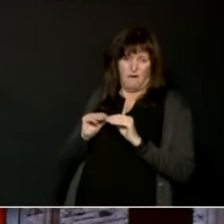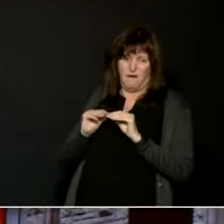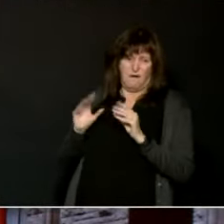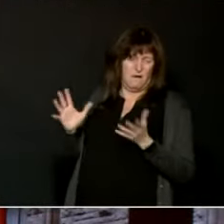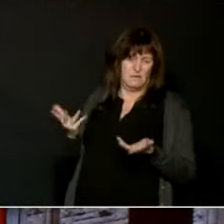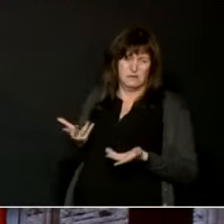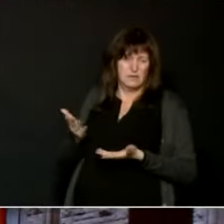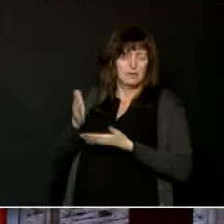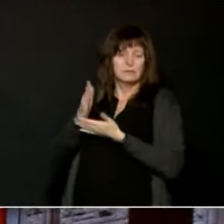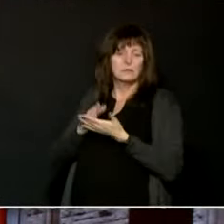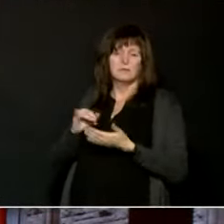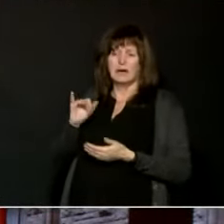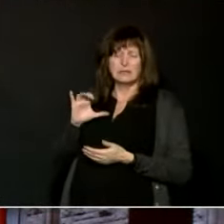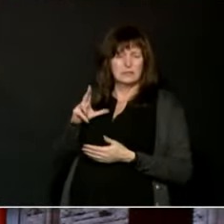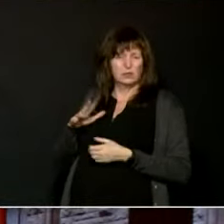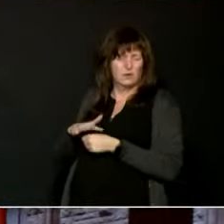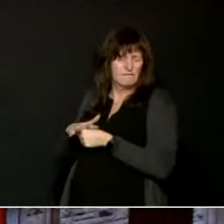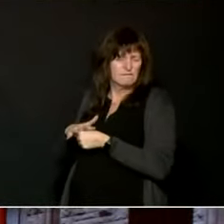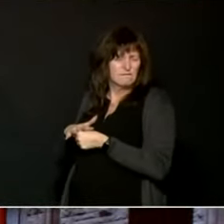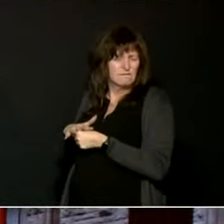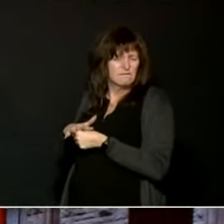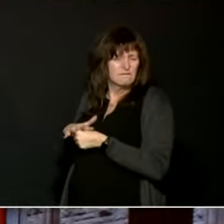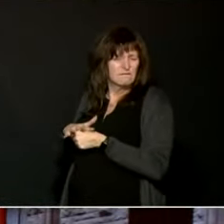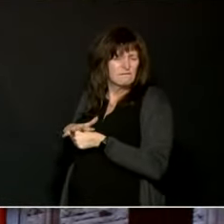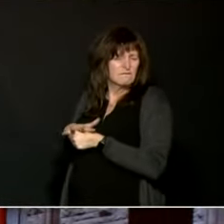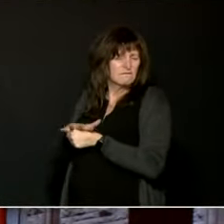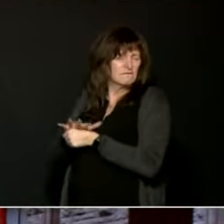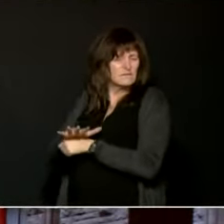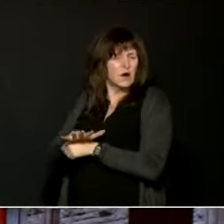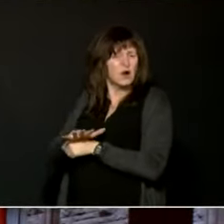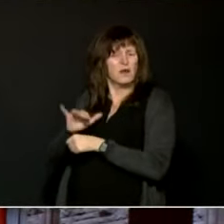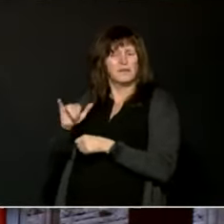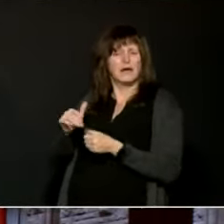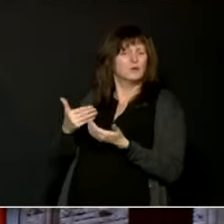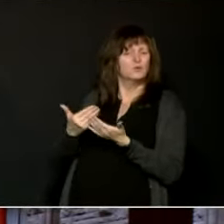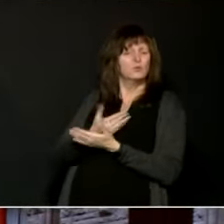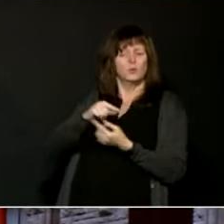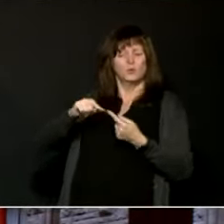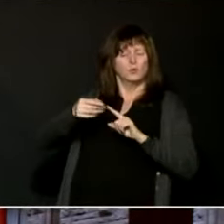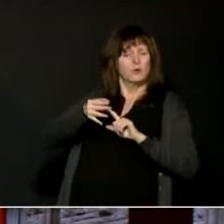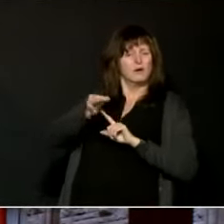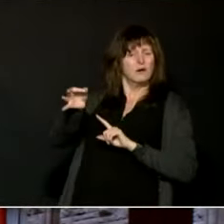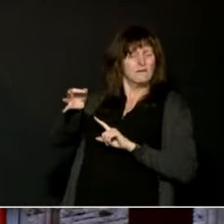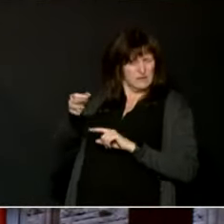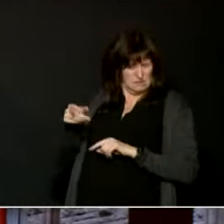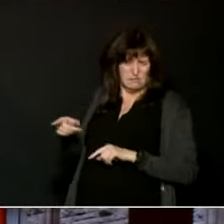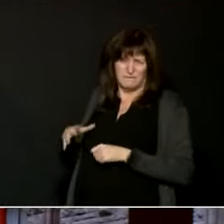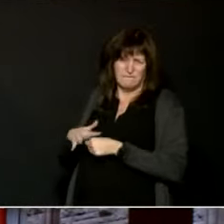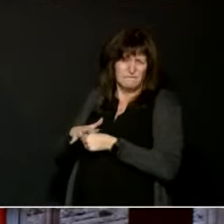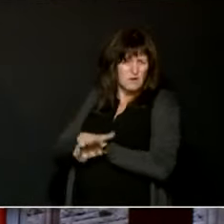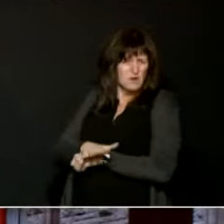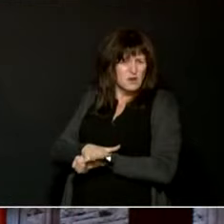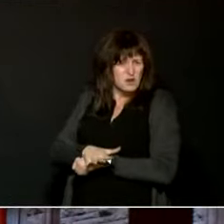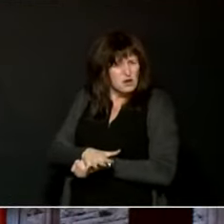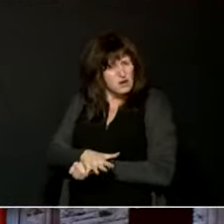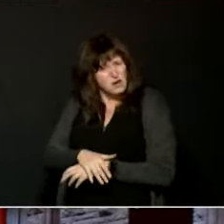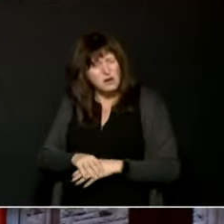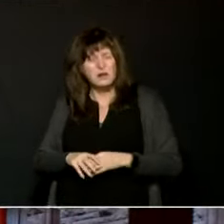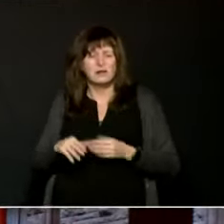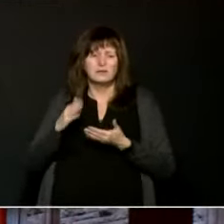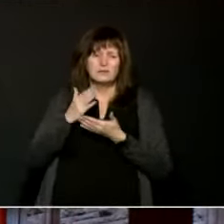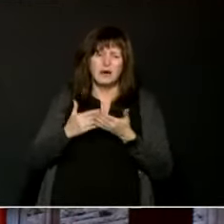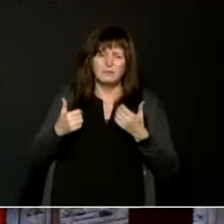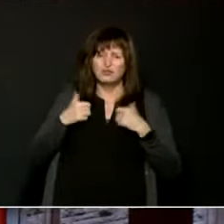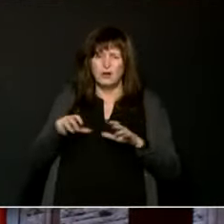with VOC patients, and some are younger, and some are not full, but they're getting transfers. So the system is trying to respond to handle